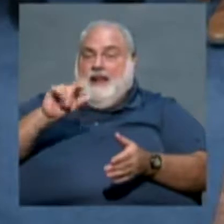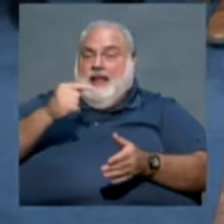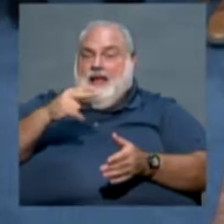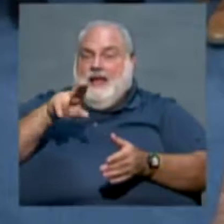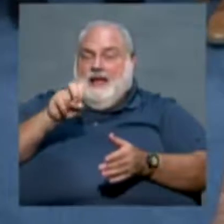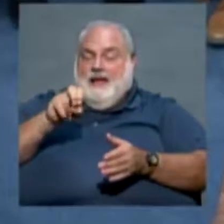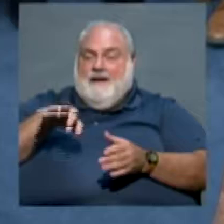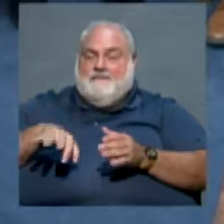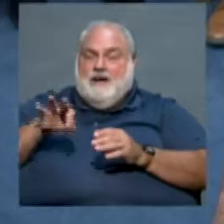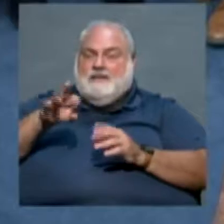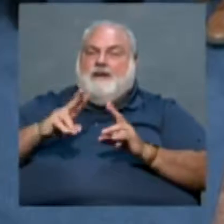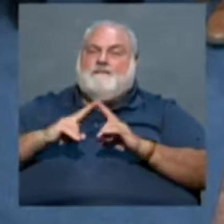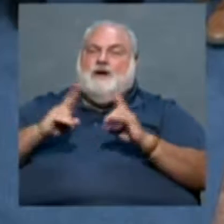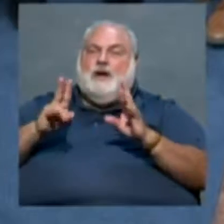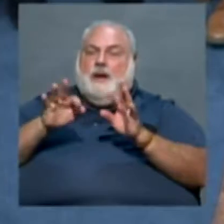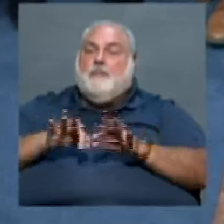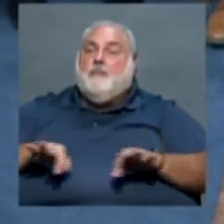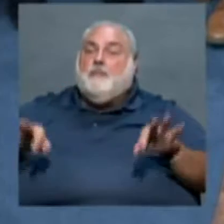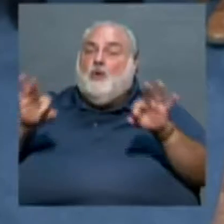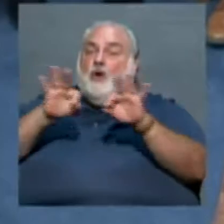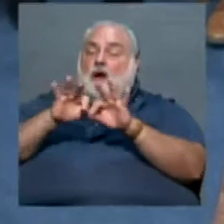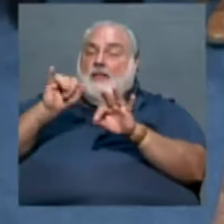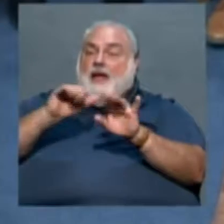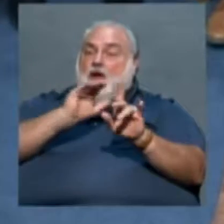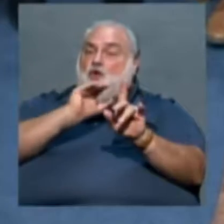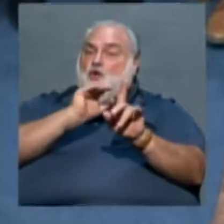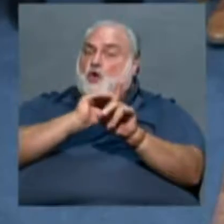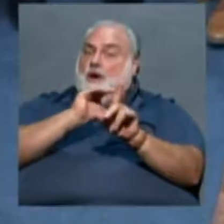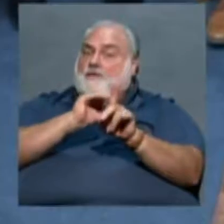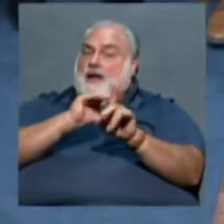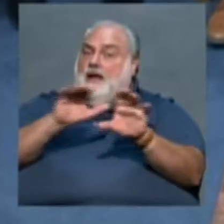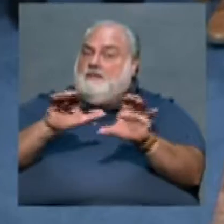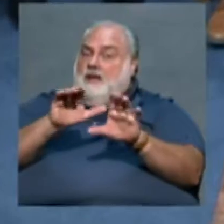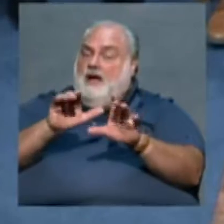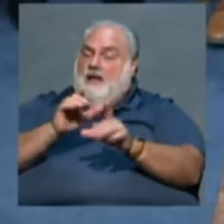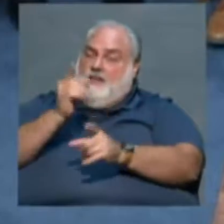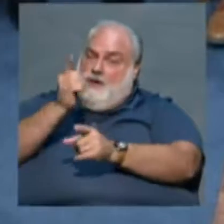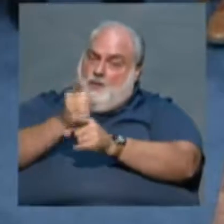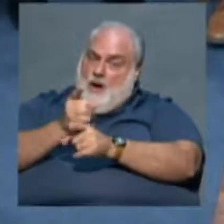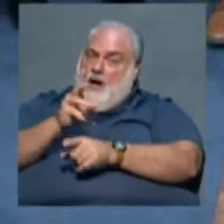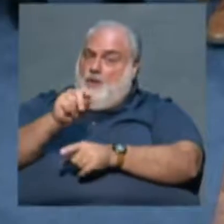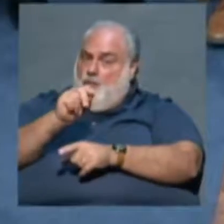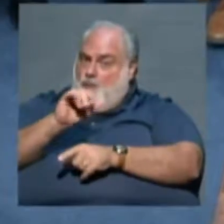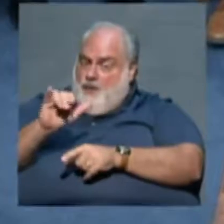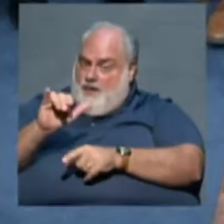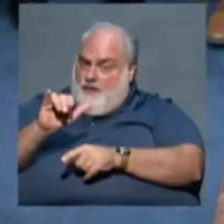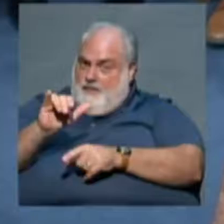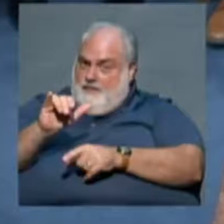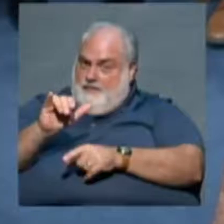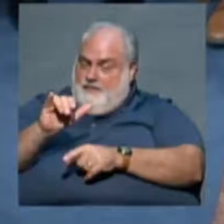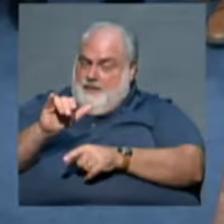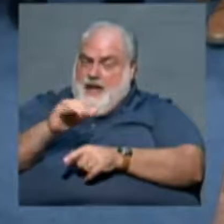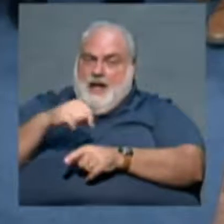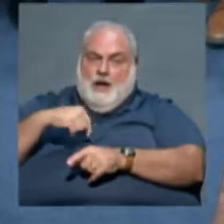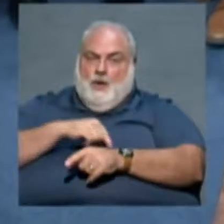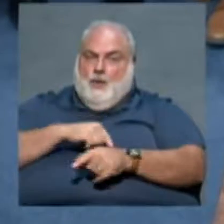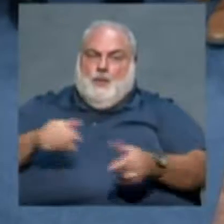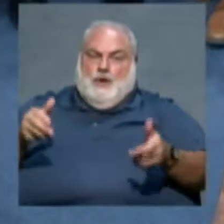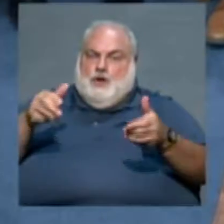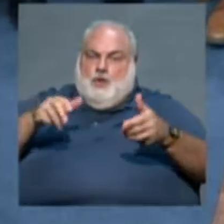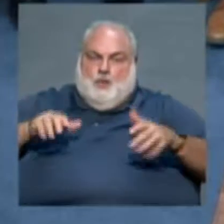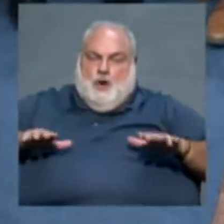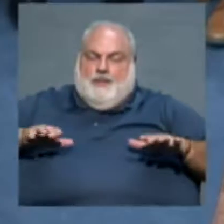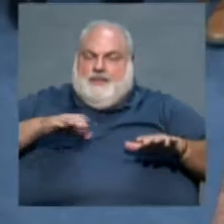very important that notification is done properly, and we don't want